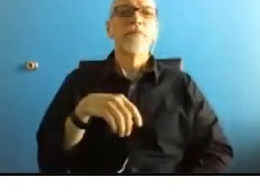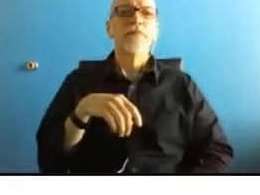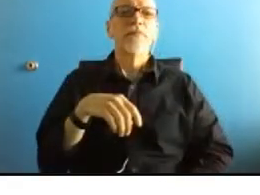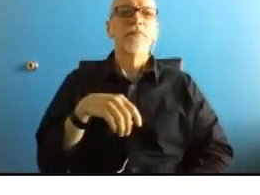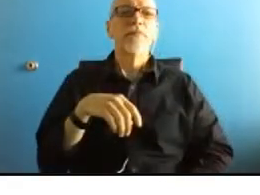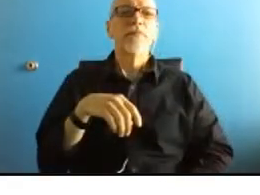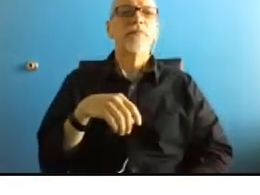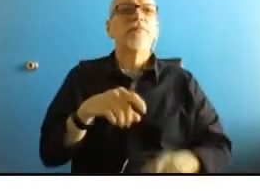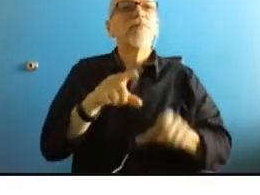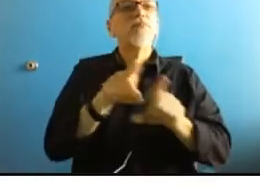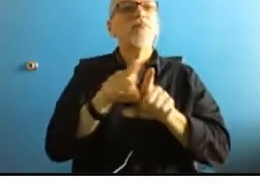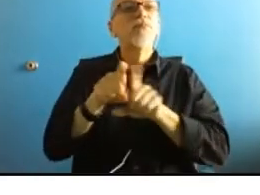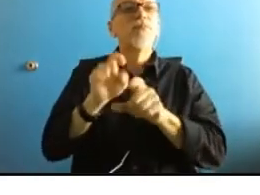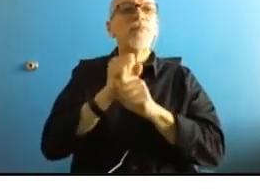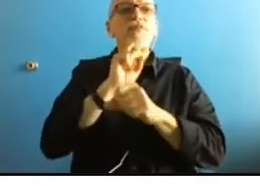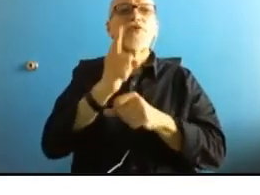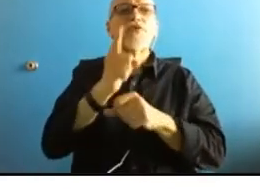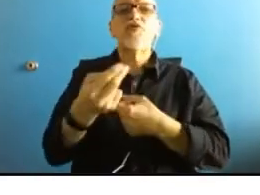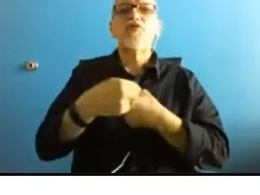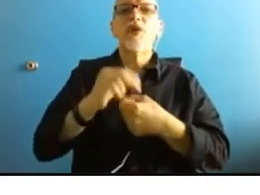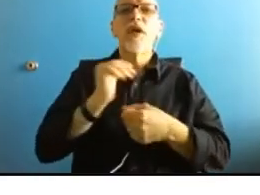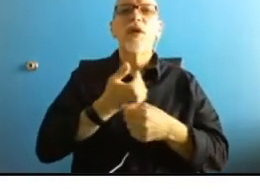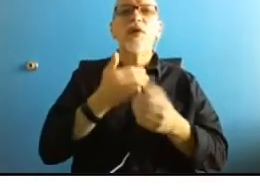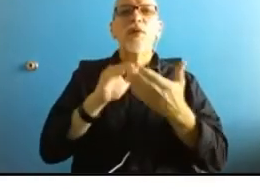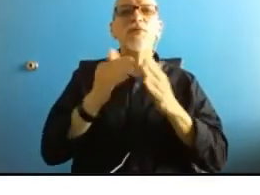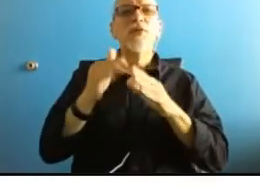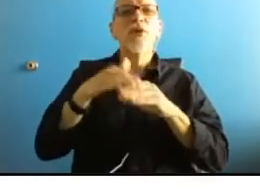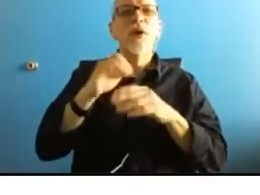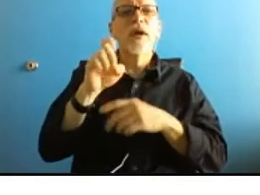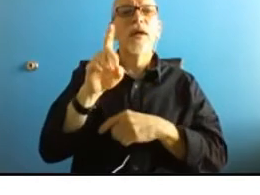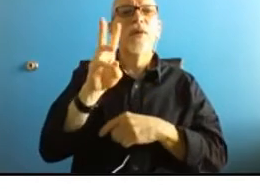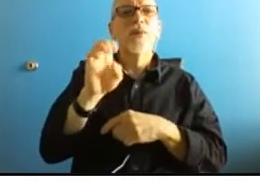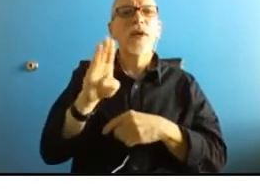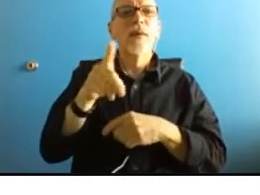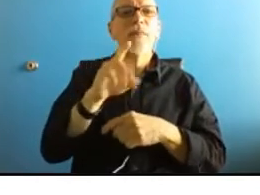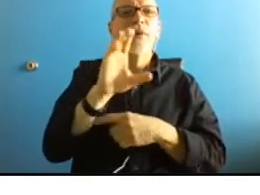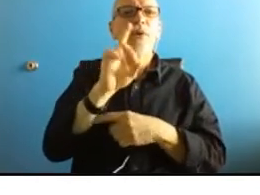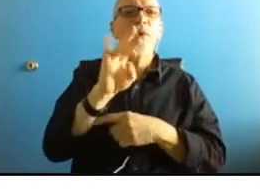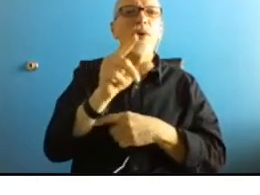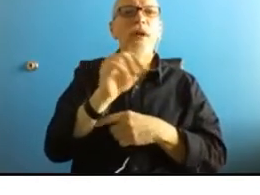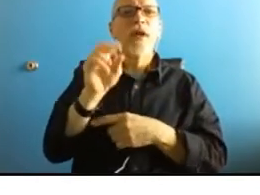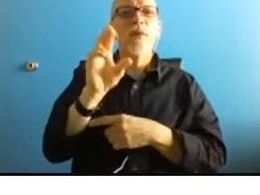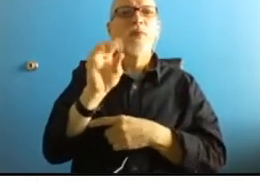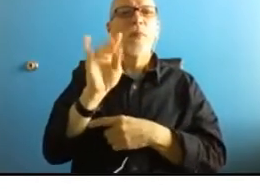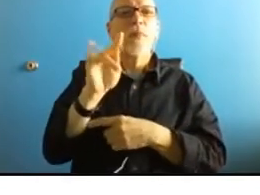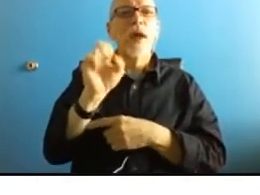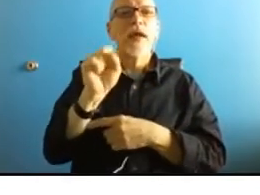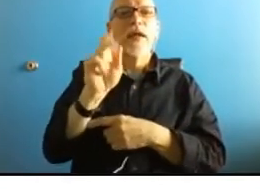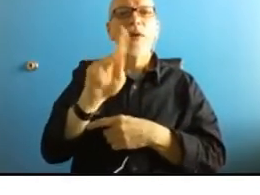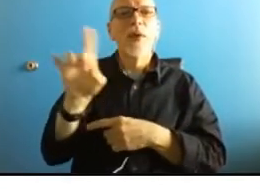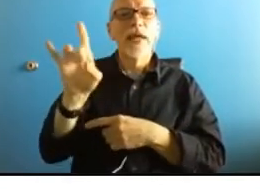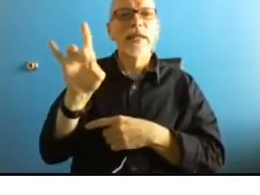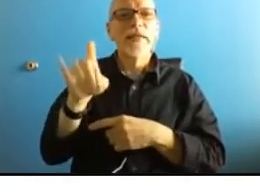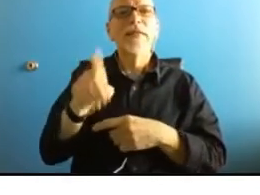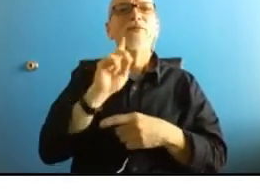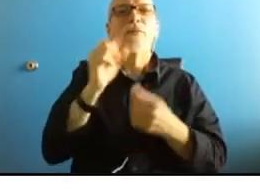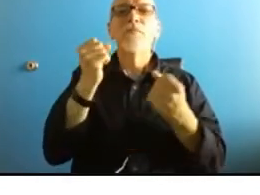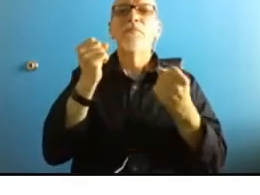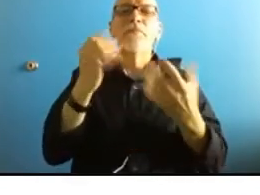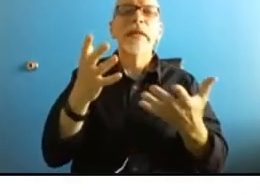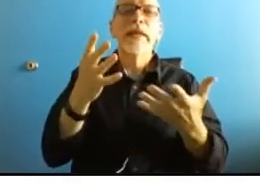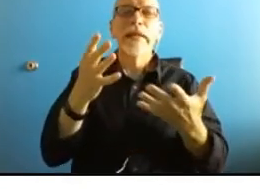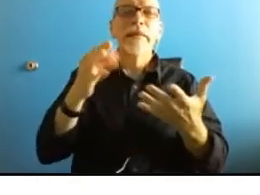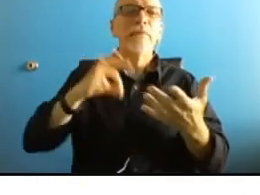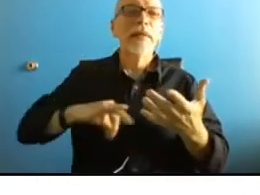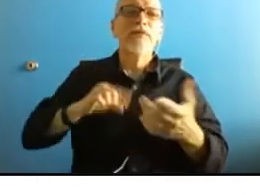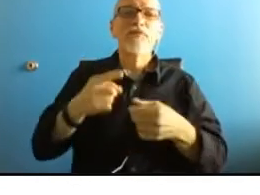Also, be sure to join our community on EdWeb, Coding and Robotics K-8. There are many benefits to joining the